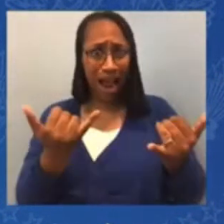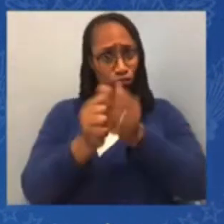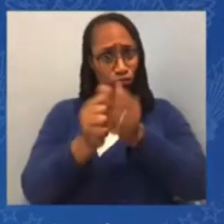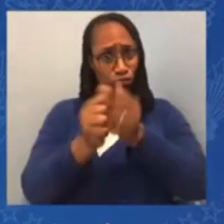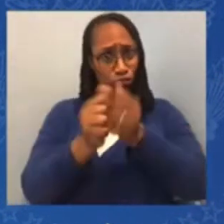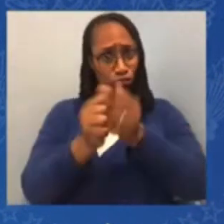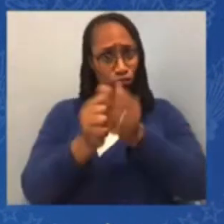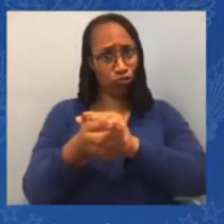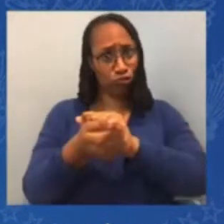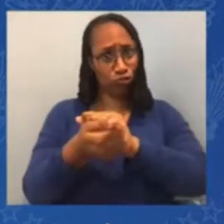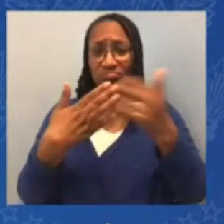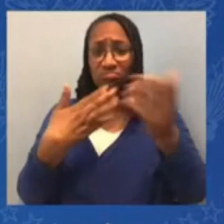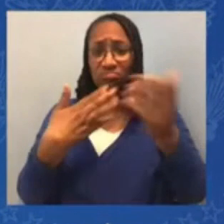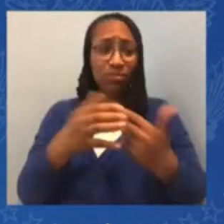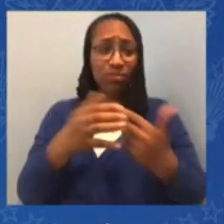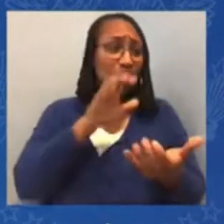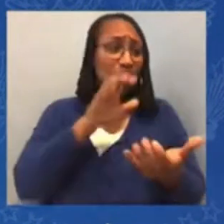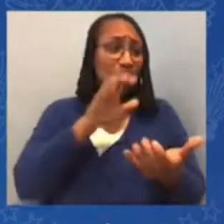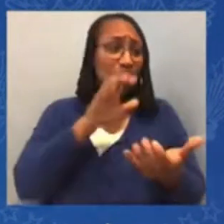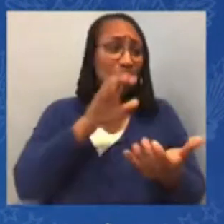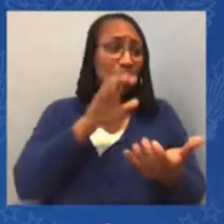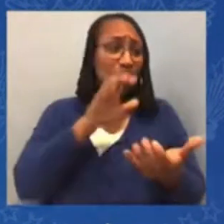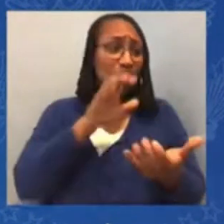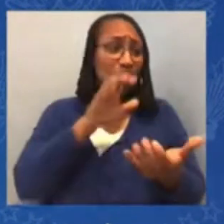And by the way,